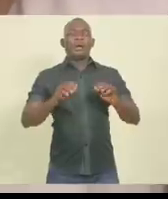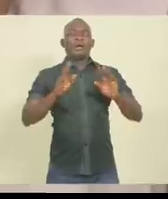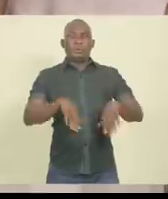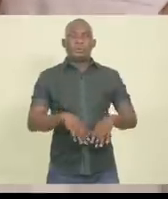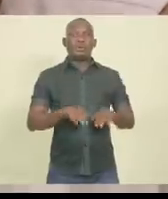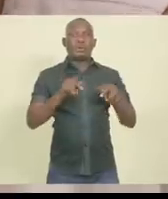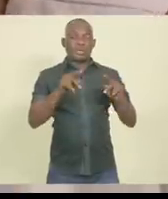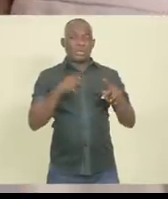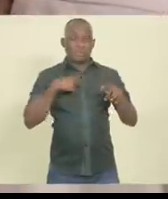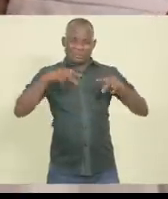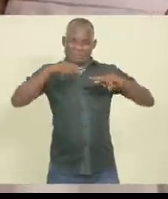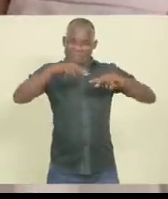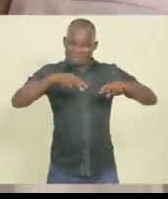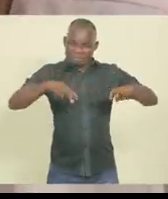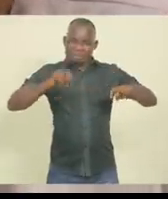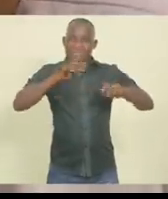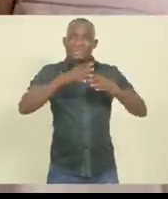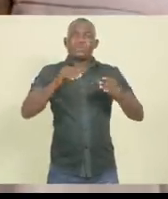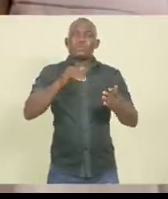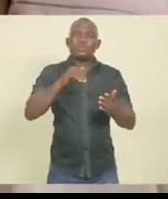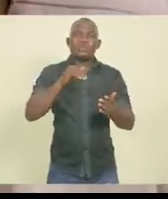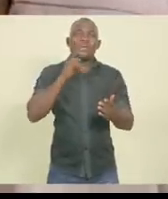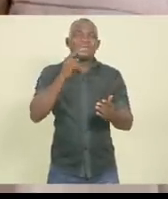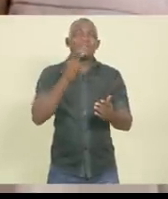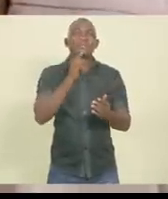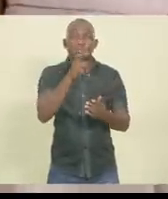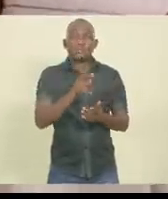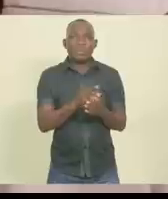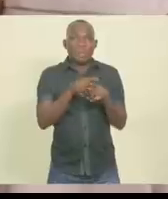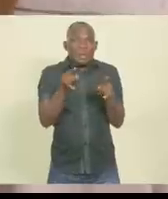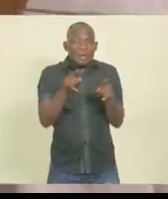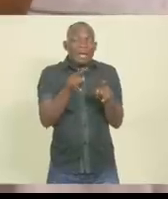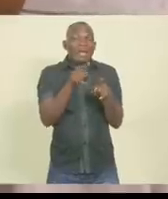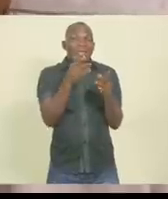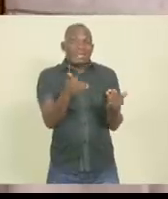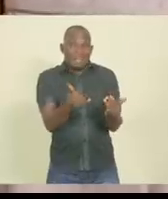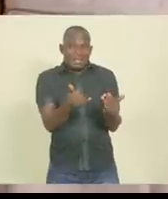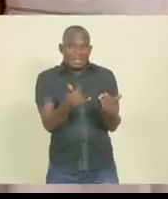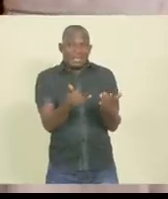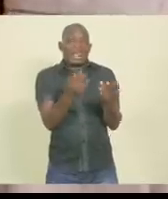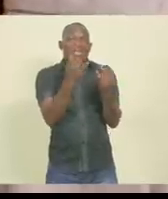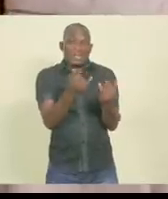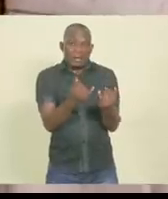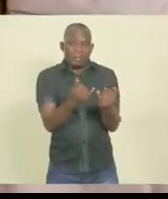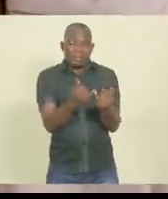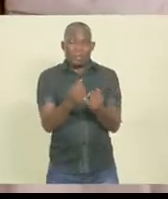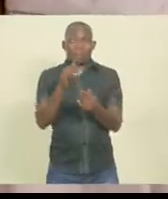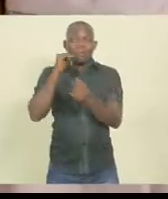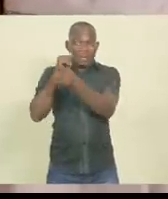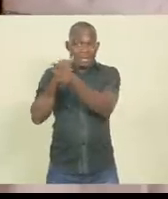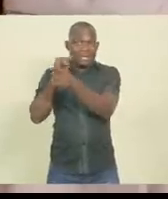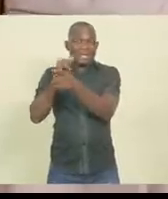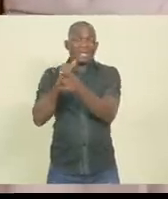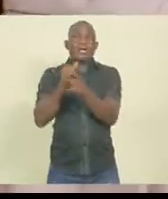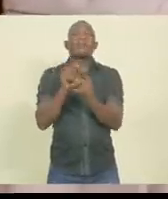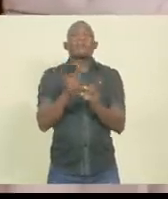I have to verify your stories if they are true. But in the meantime, 2IC here will take you to a place where